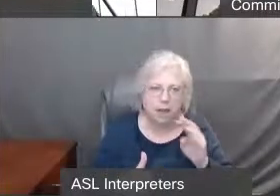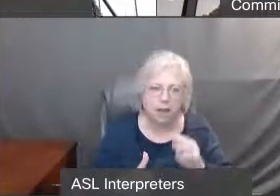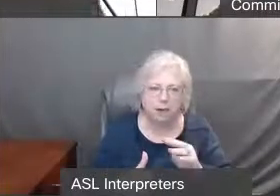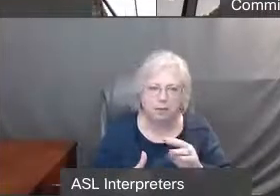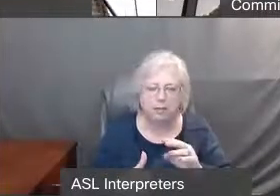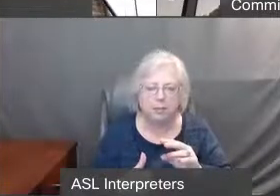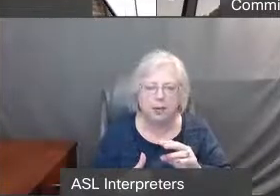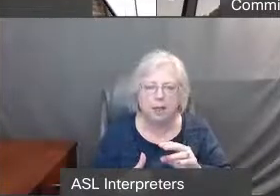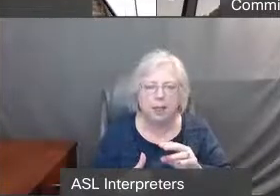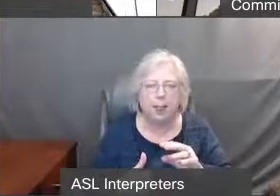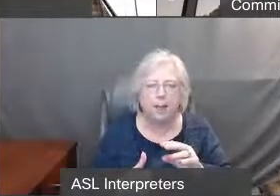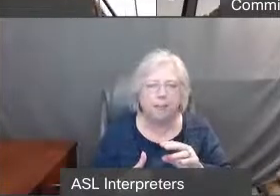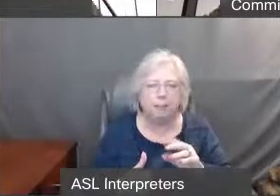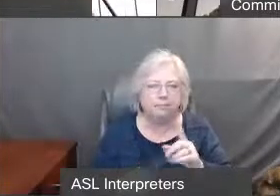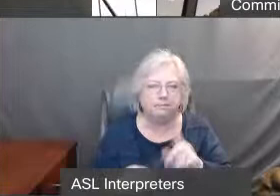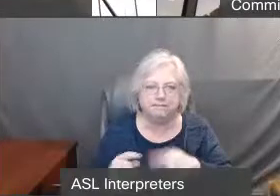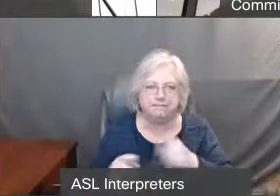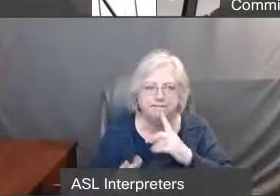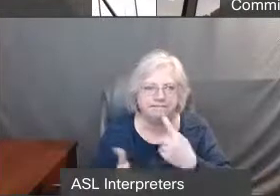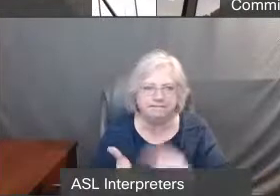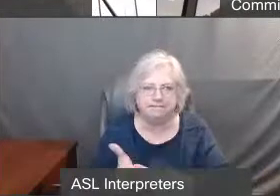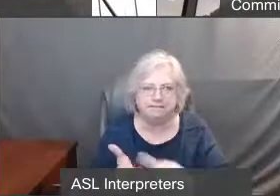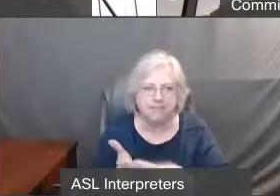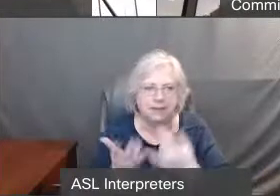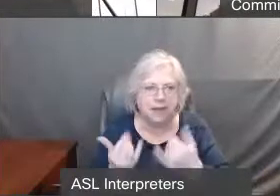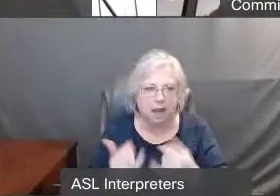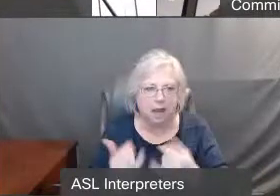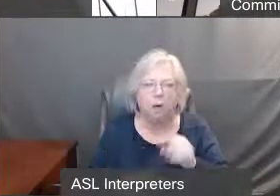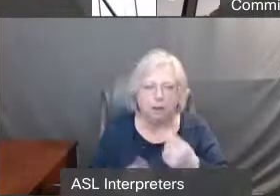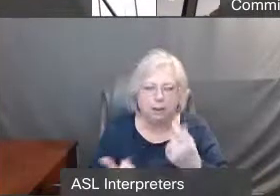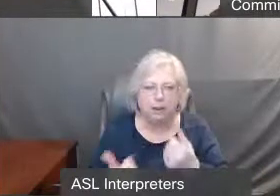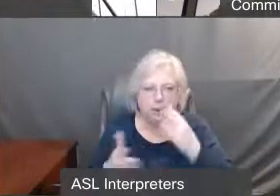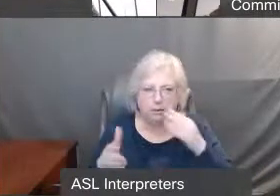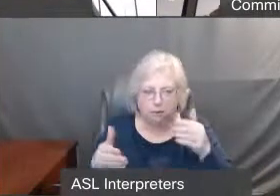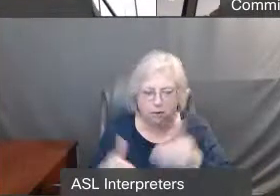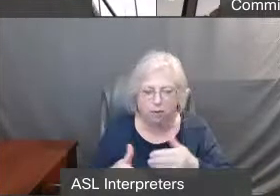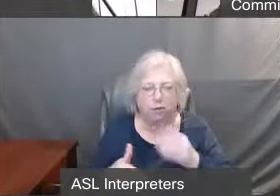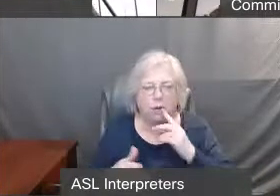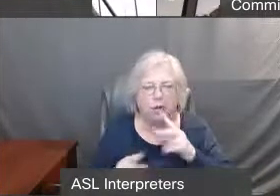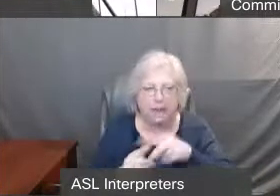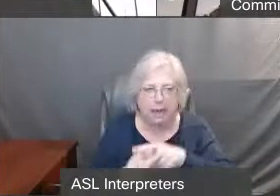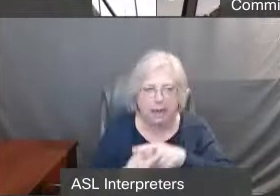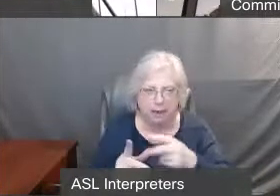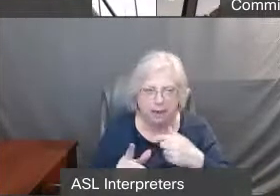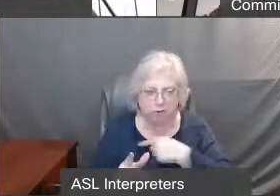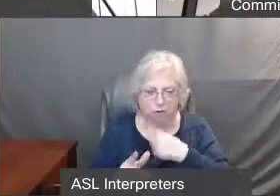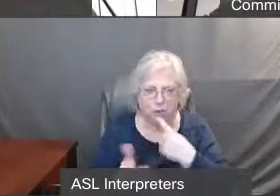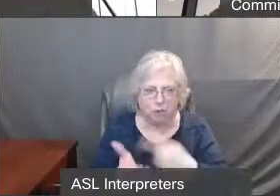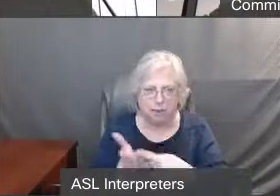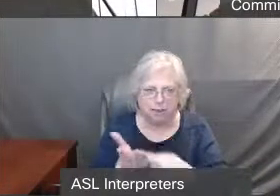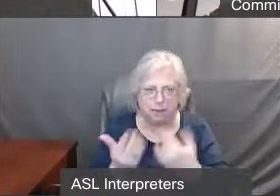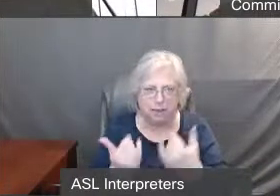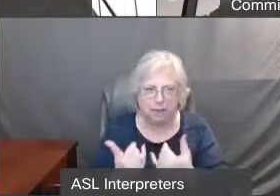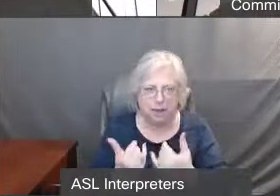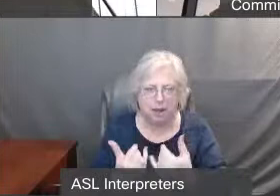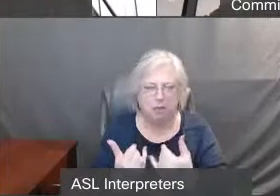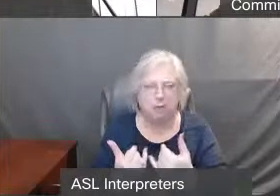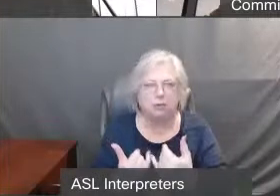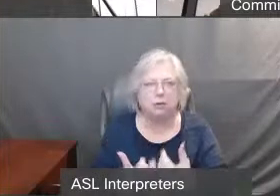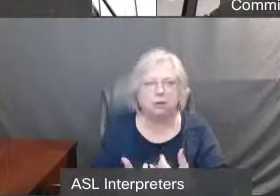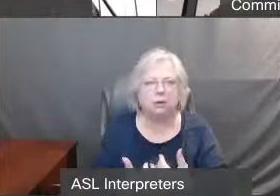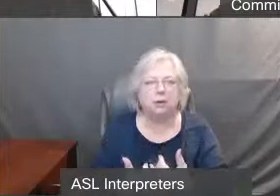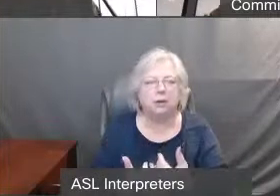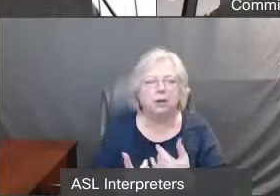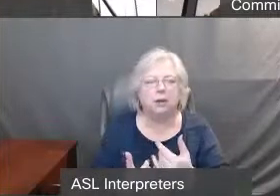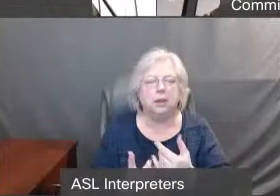heard is a separate item. If we could remain on the application at hand, the other item that Mr.